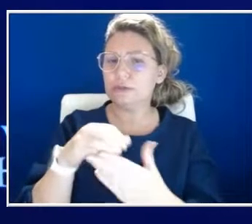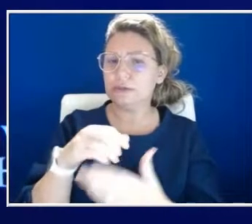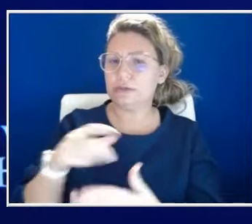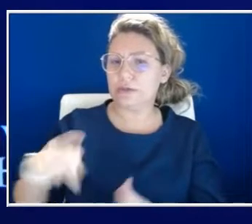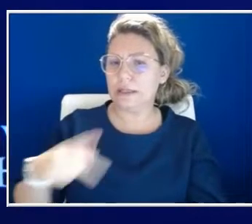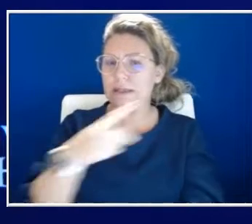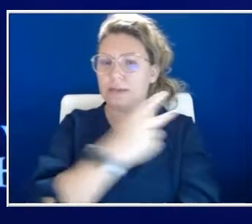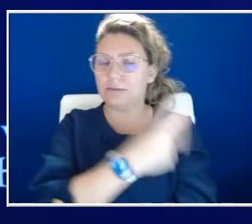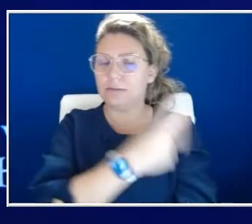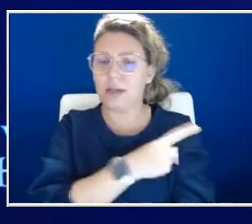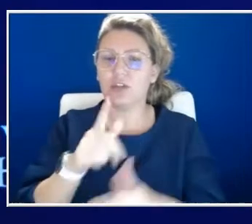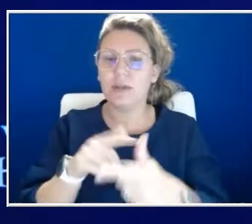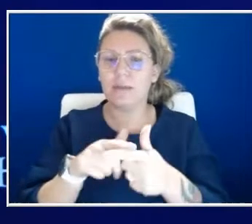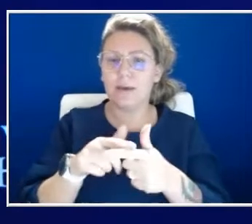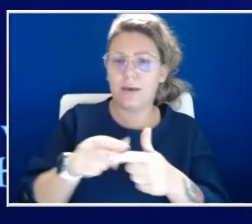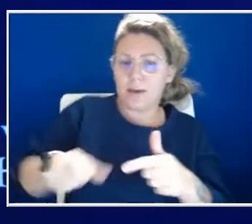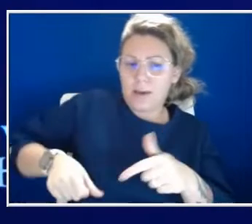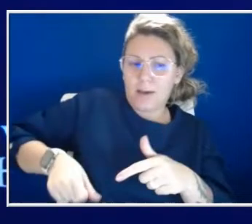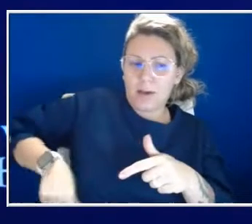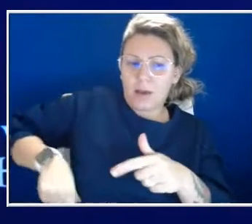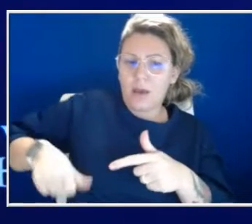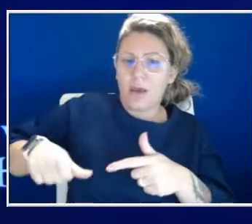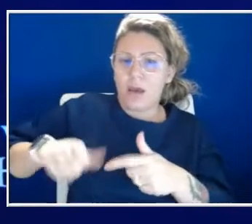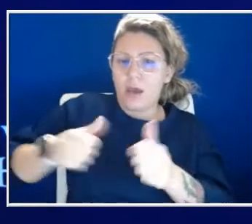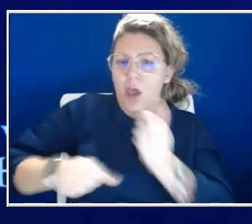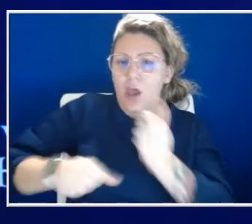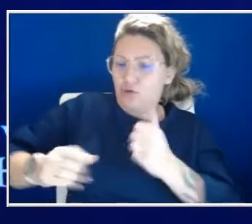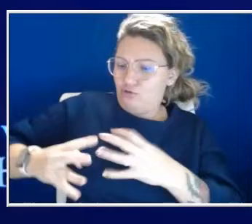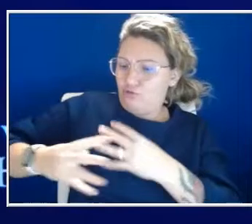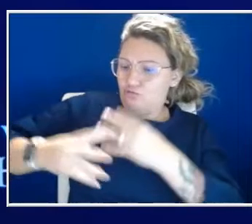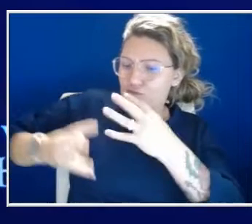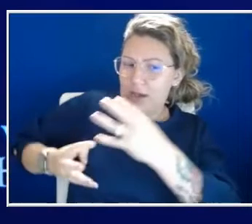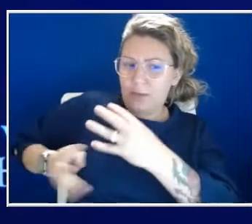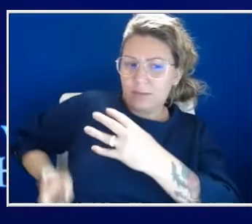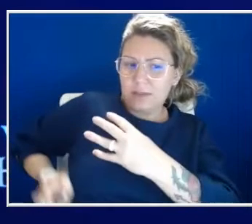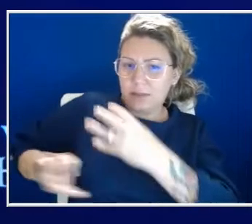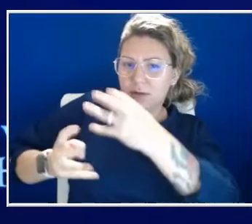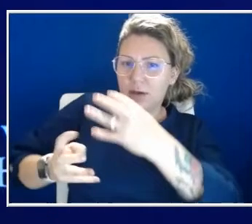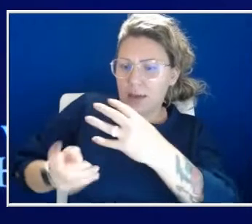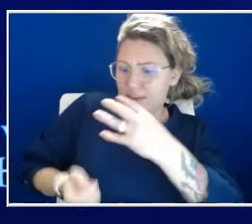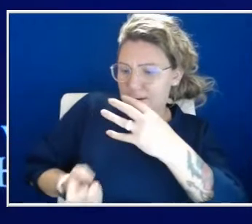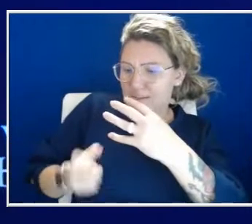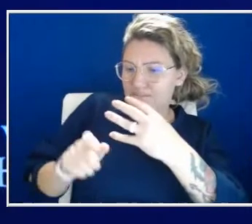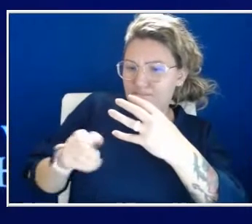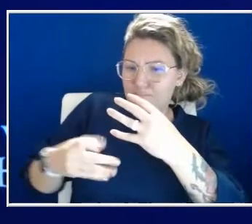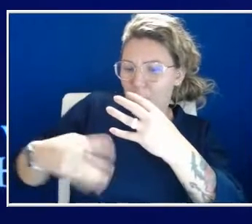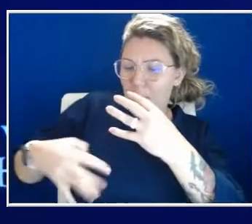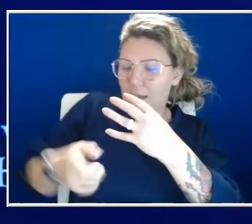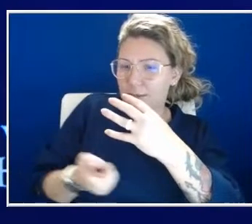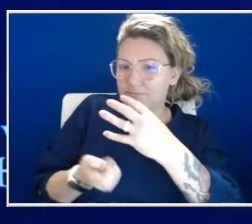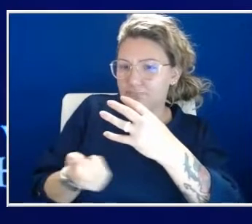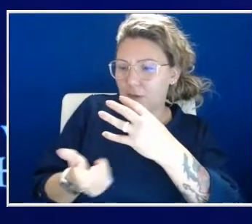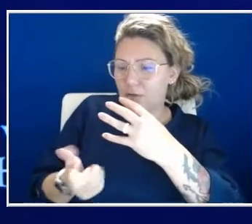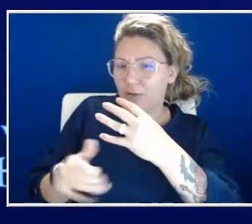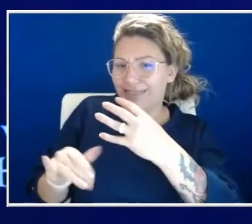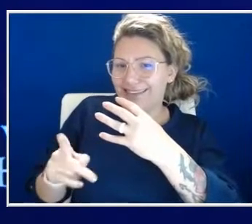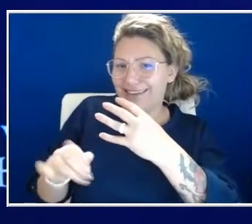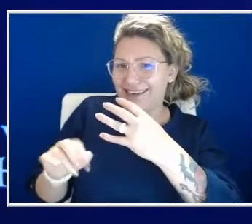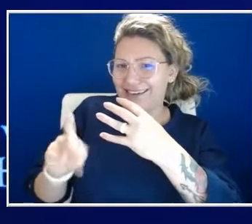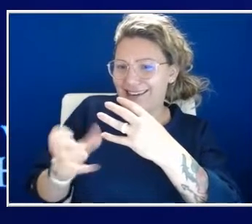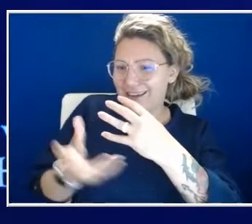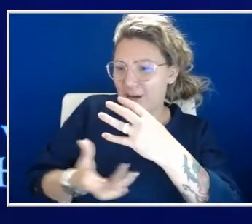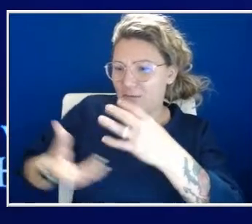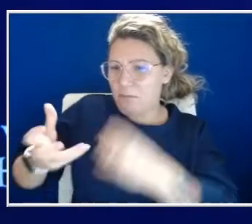ribs and then went in and were able to disconnect the kidney from its blood supply and then remove it. One of the really challenging components of